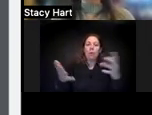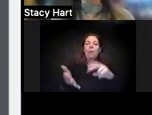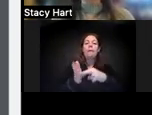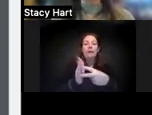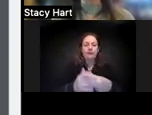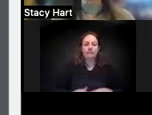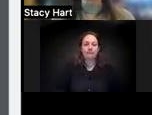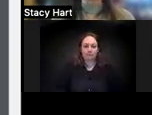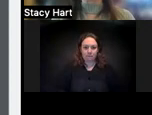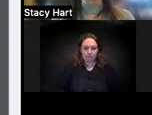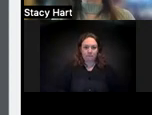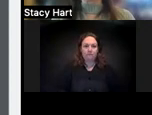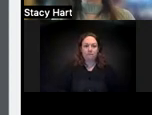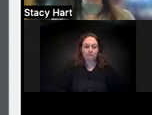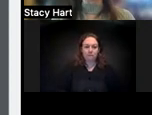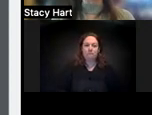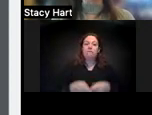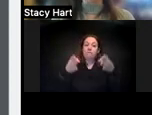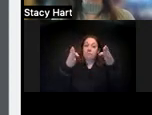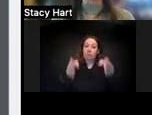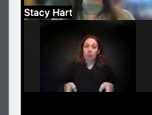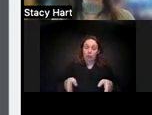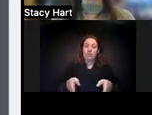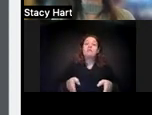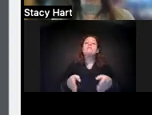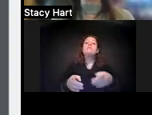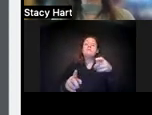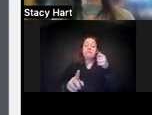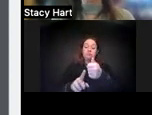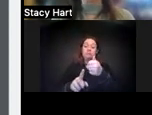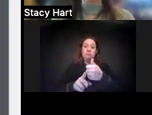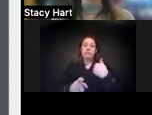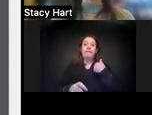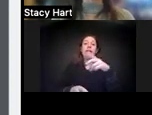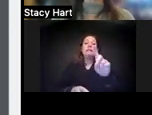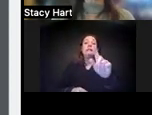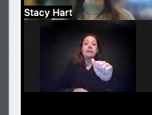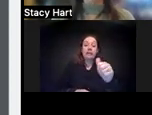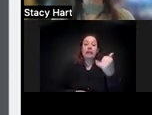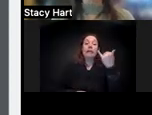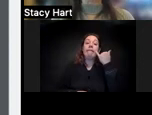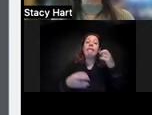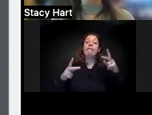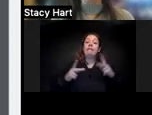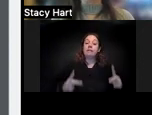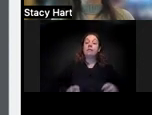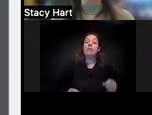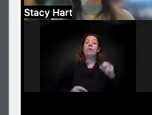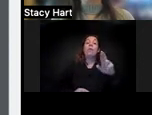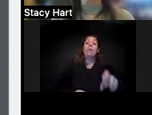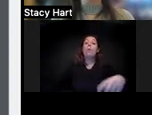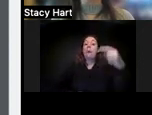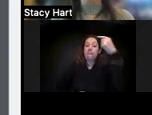A person is a person with a disability if they have a physical or mental impairment that substantially limits